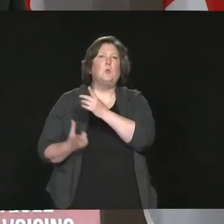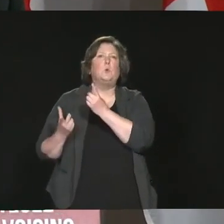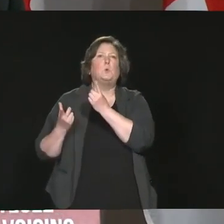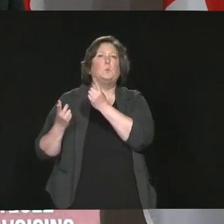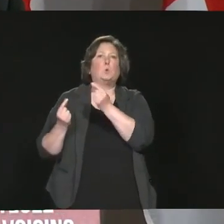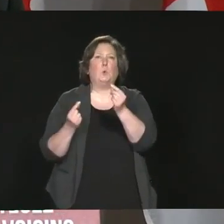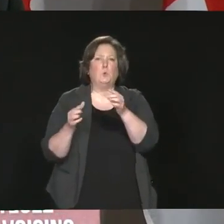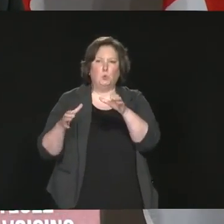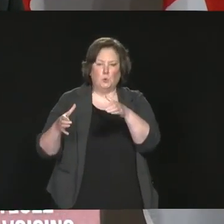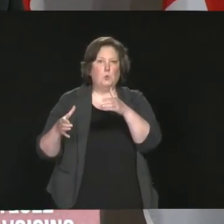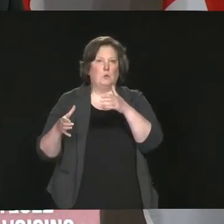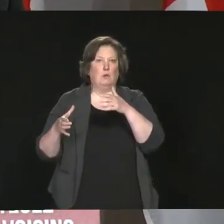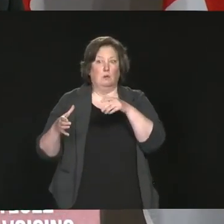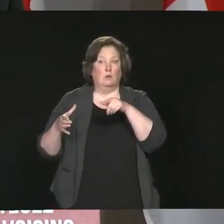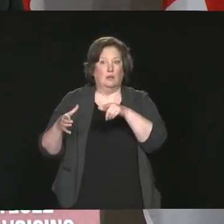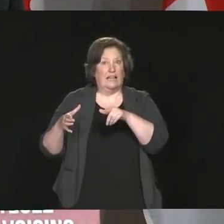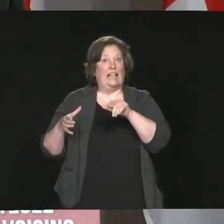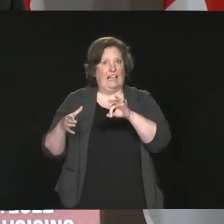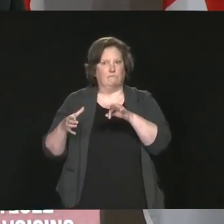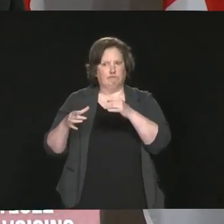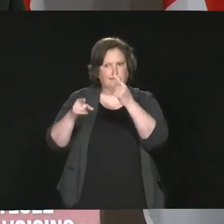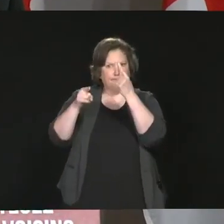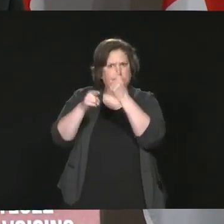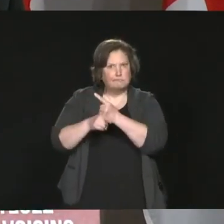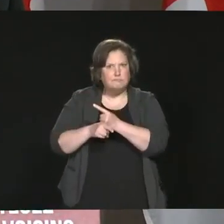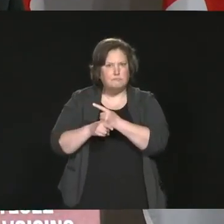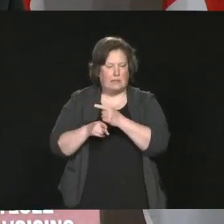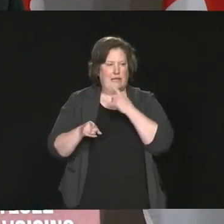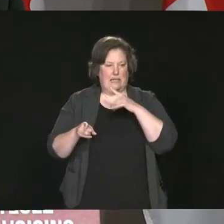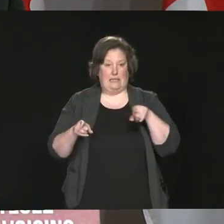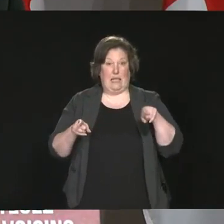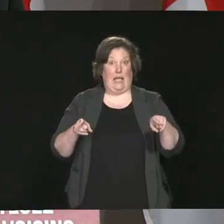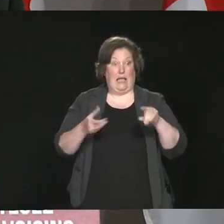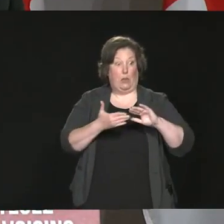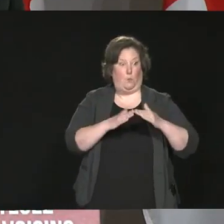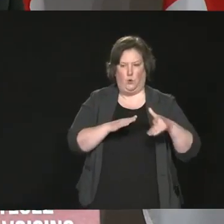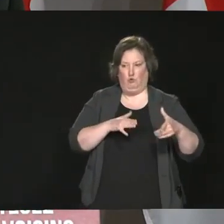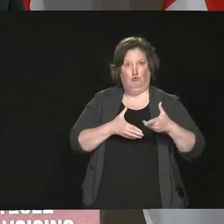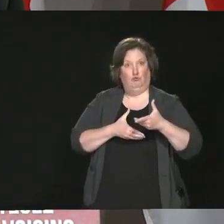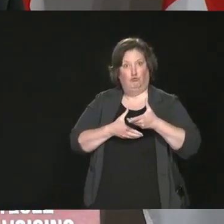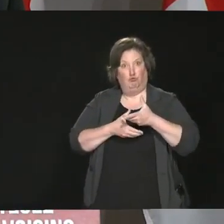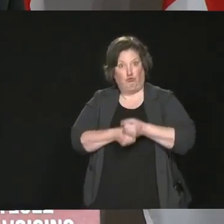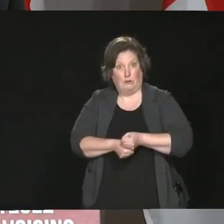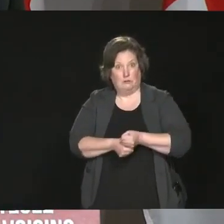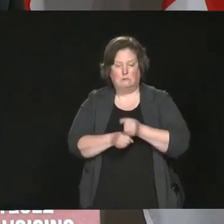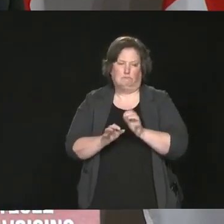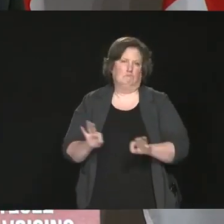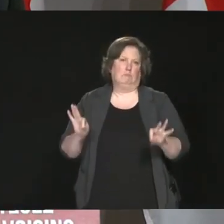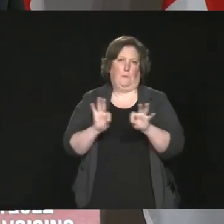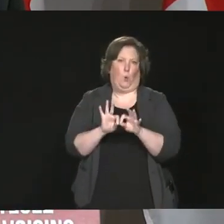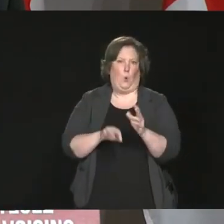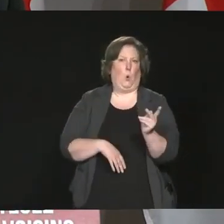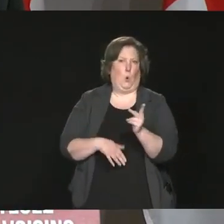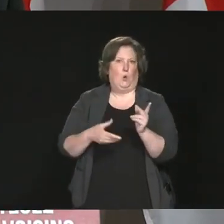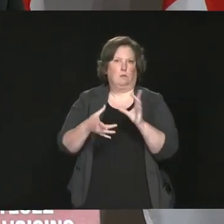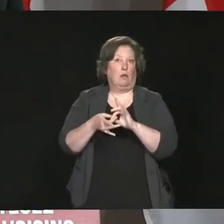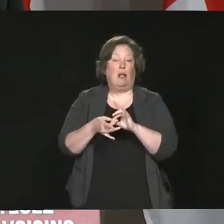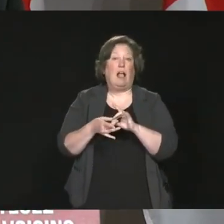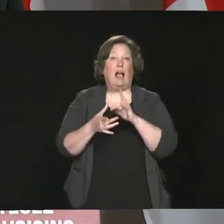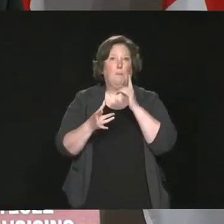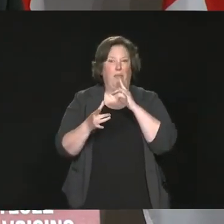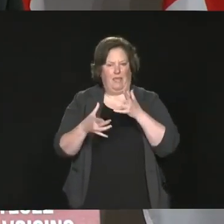and the communities that they serve. I also know from some experience that video evidence can be the best possible evidence to